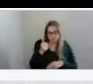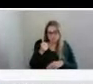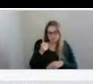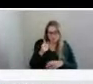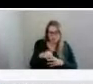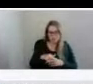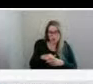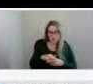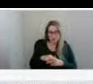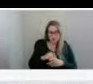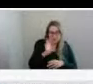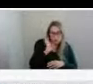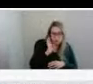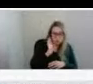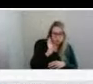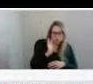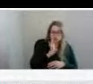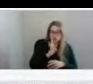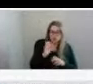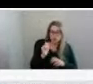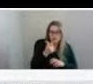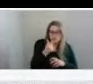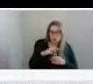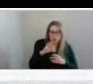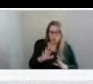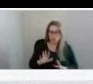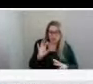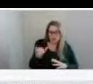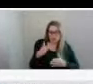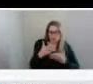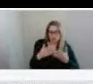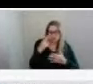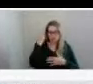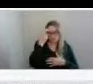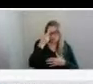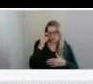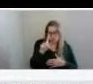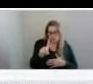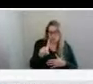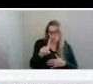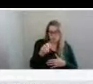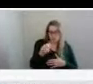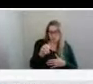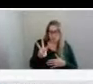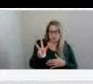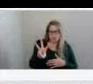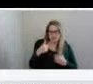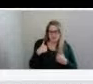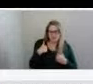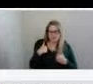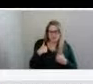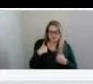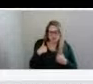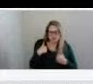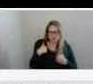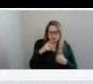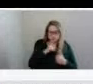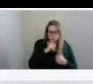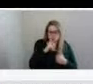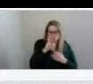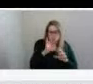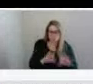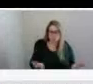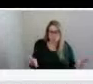forced us to speak to all voters and that is part of the reason that 106 had that as one of its key components